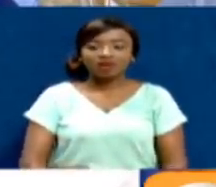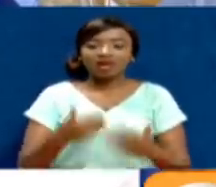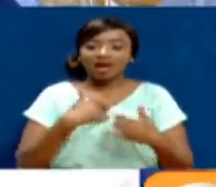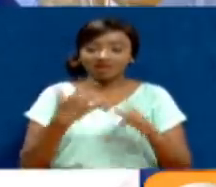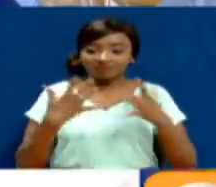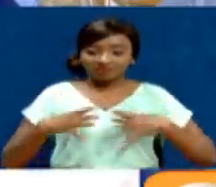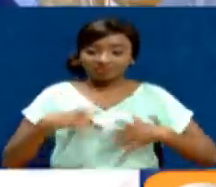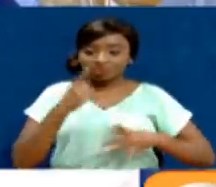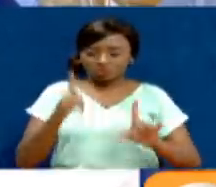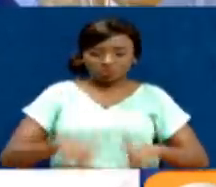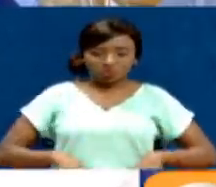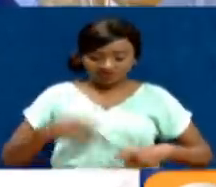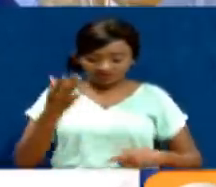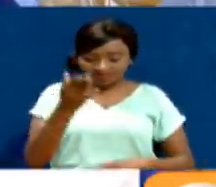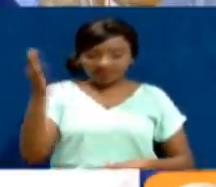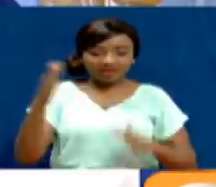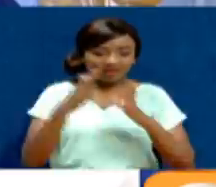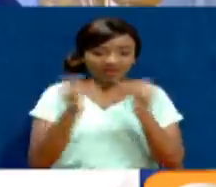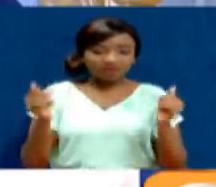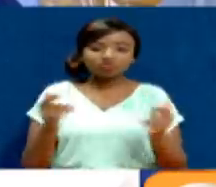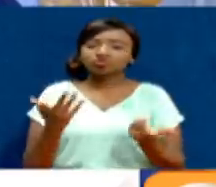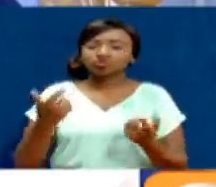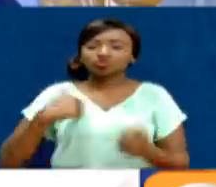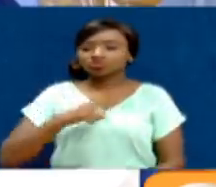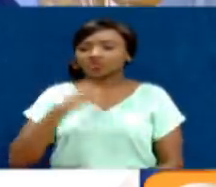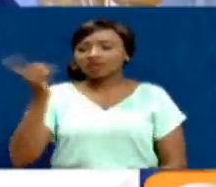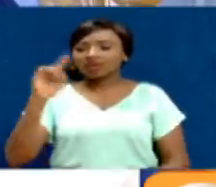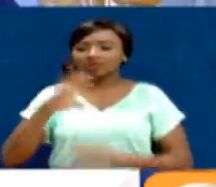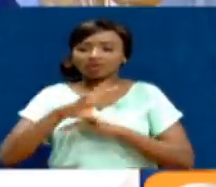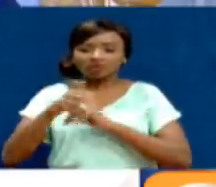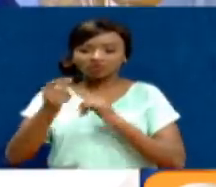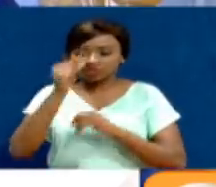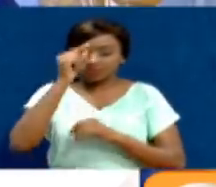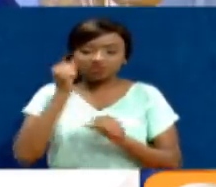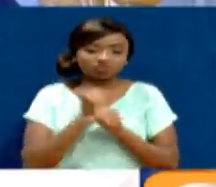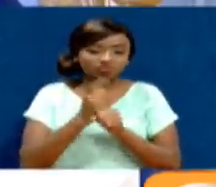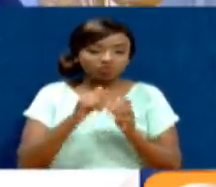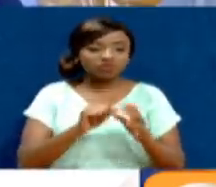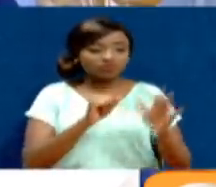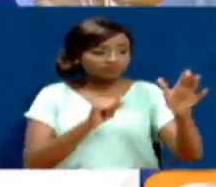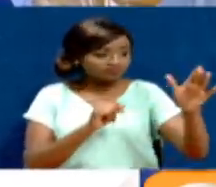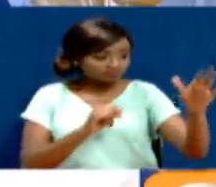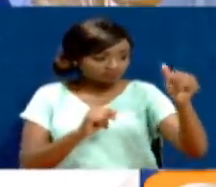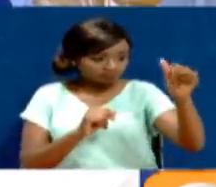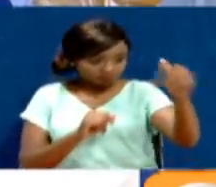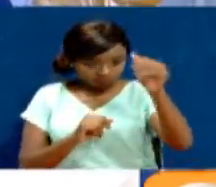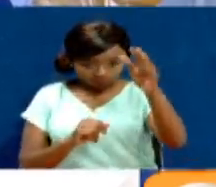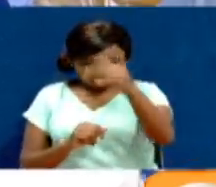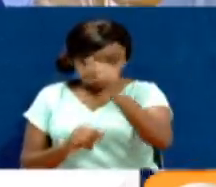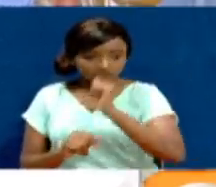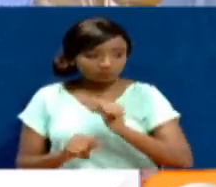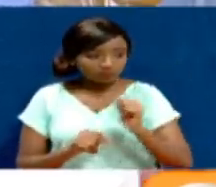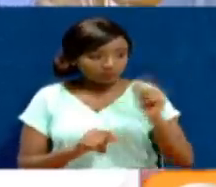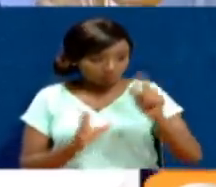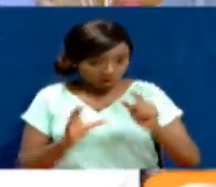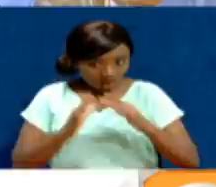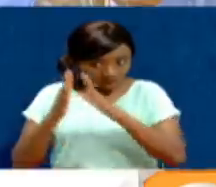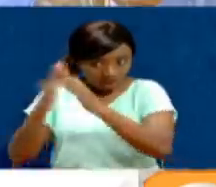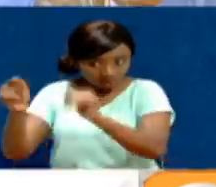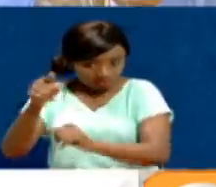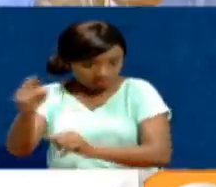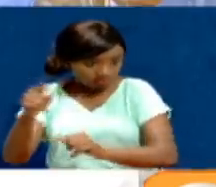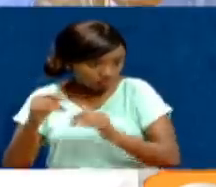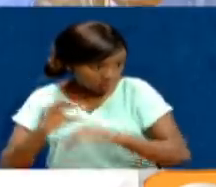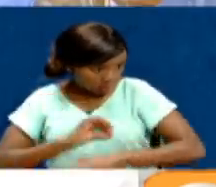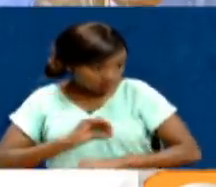particular houses. What did we do as a county government? We summoned those tenants to our offices, tukawaambia, hapa,